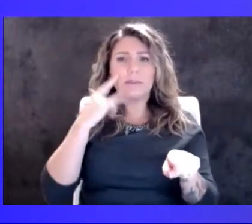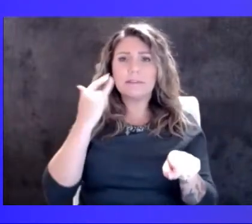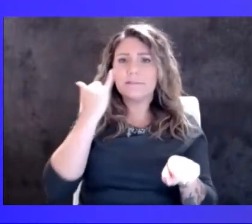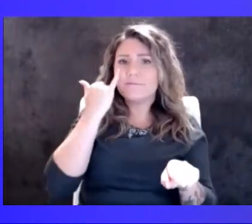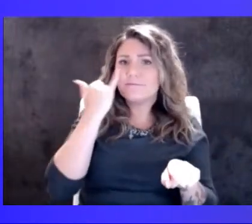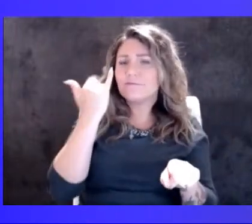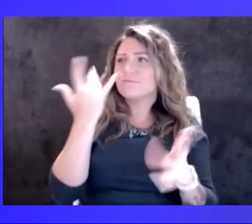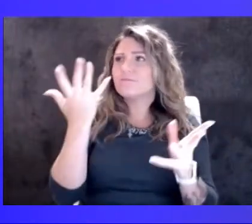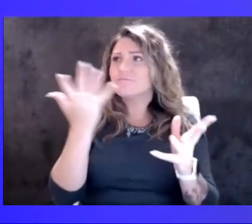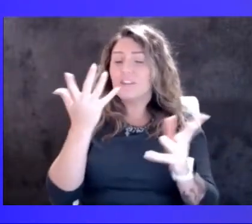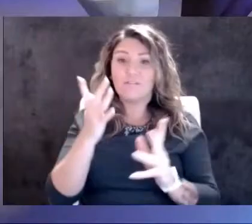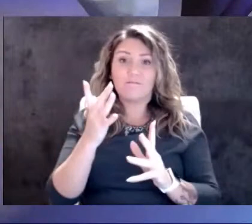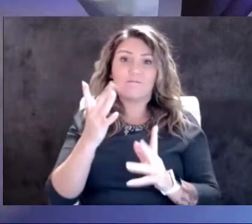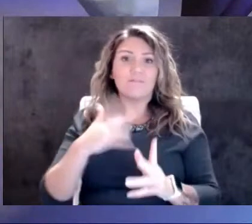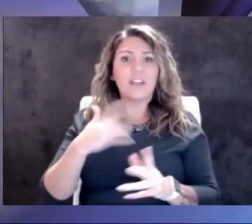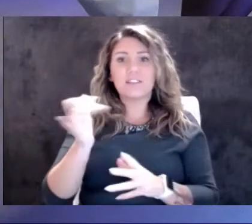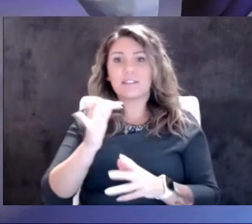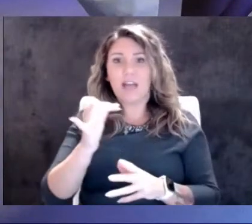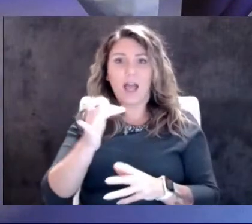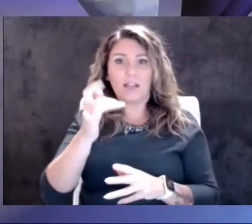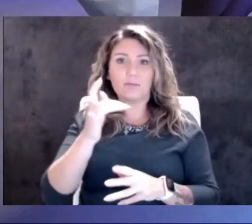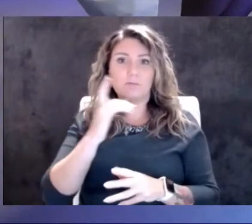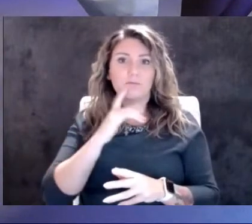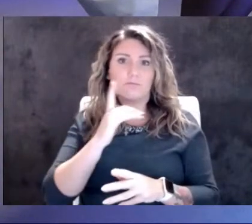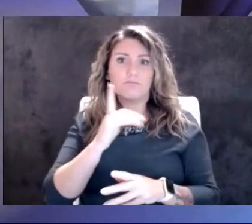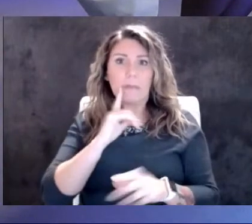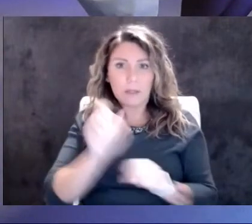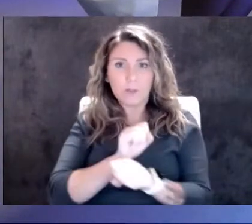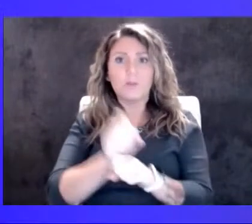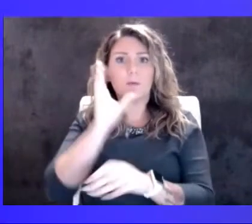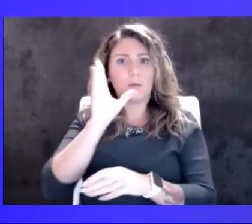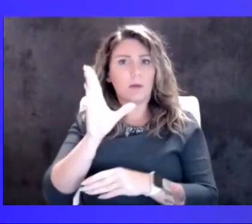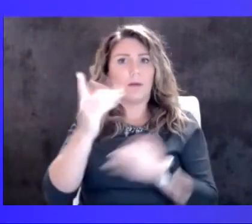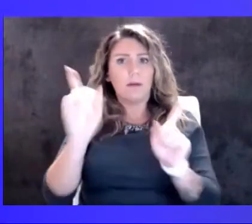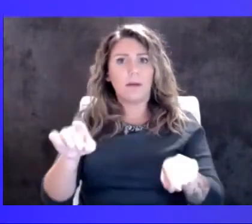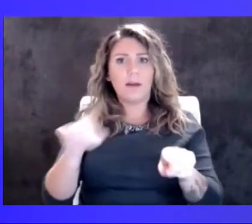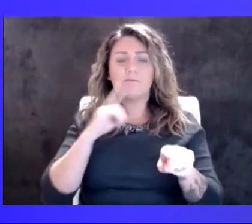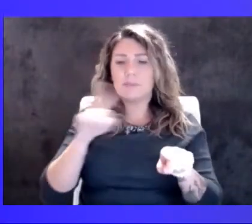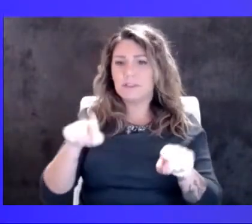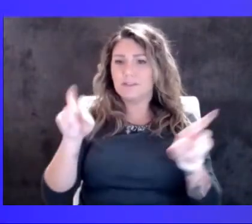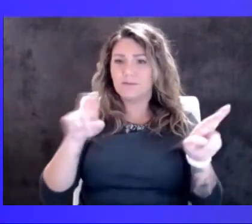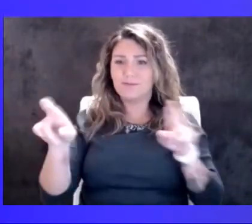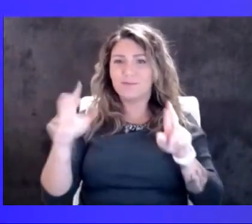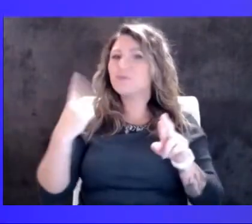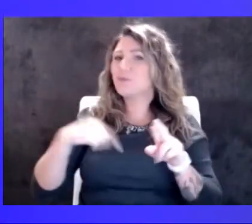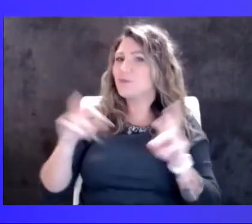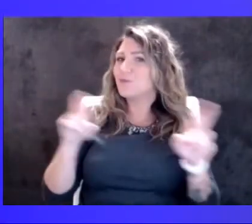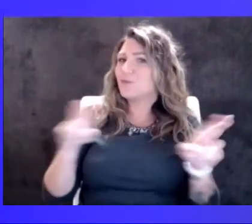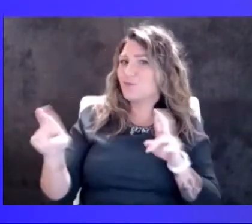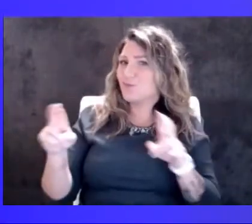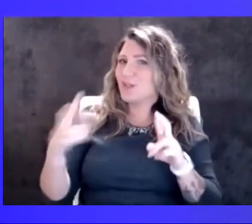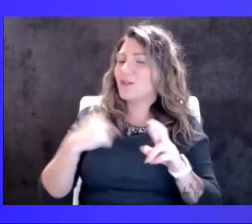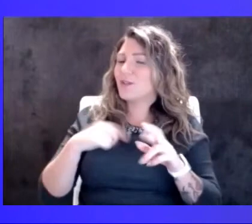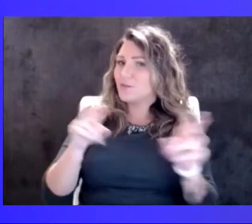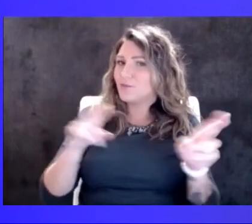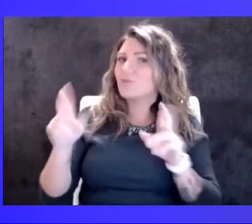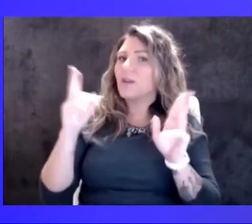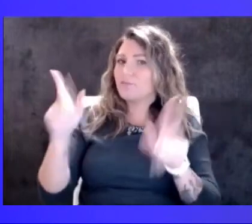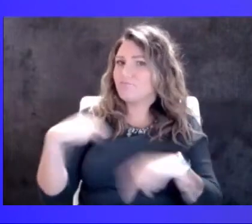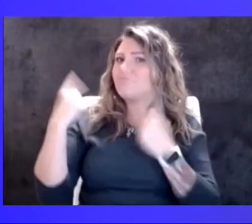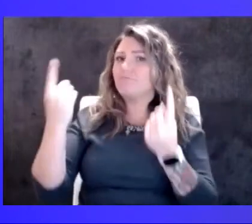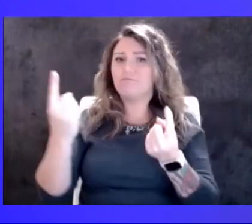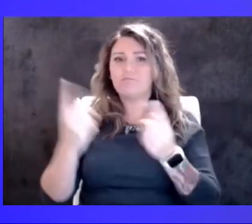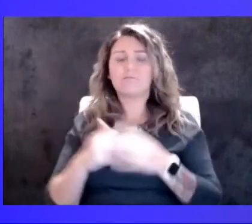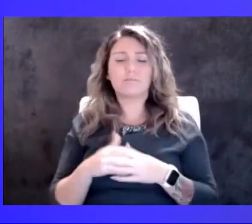thing? Bridgette, I know you guys have to be ready. Yeah, we definitely are. I think we've been ready for some time,